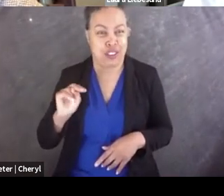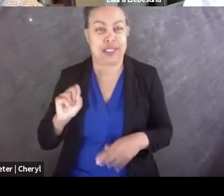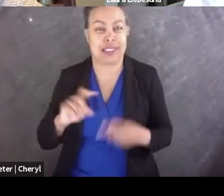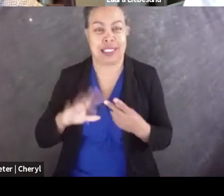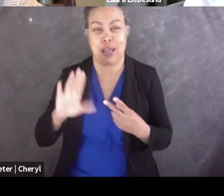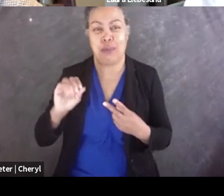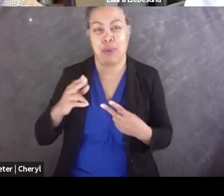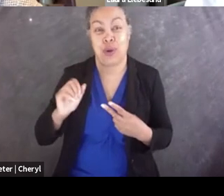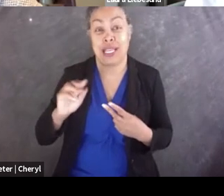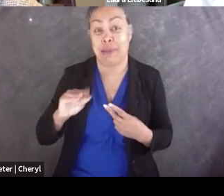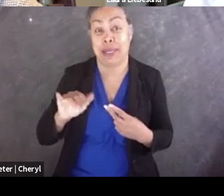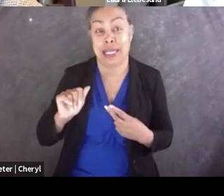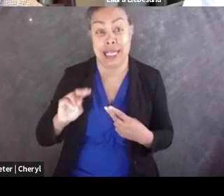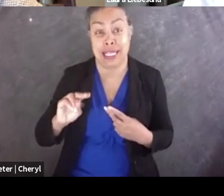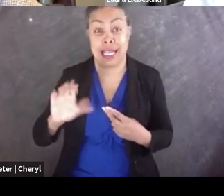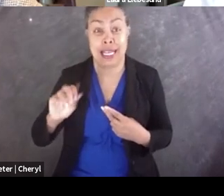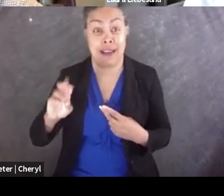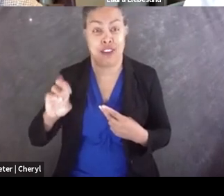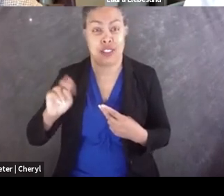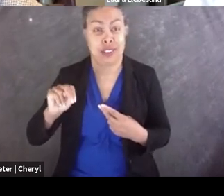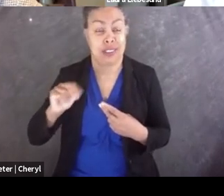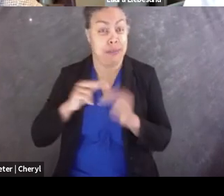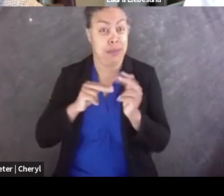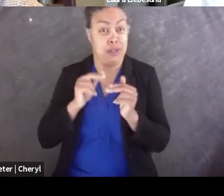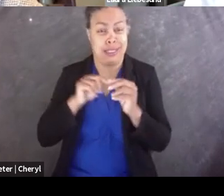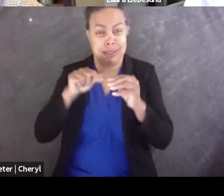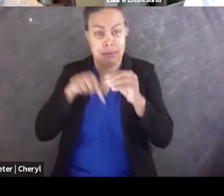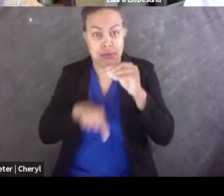because in the basement of that building, which is still